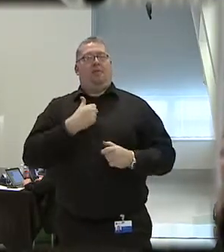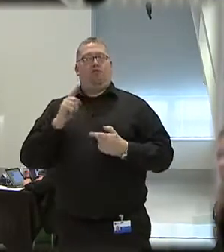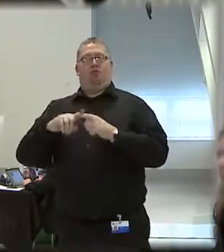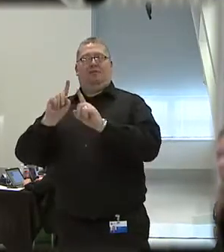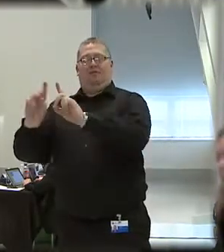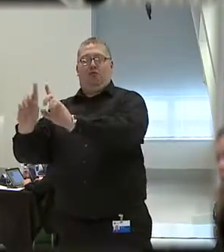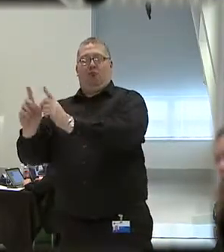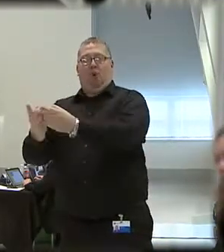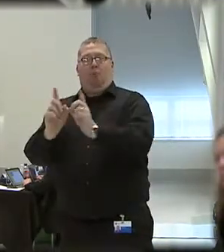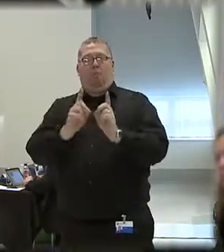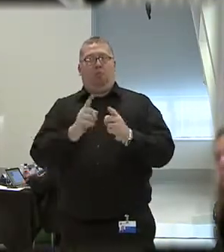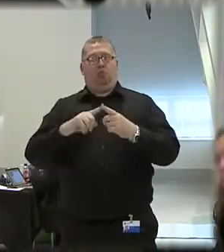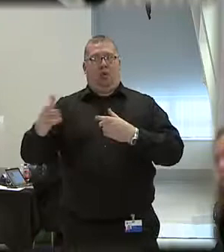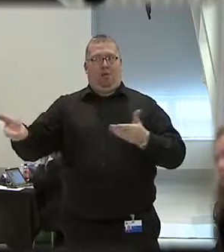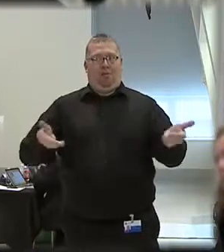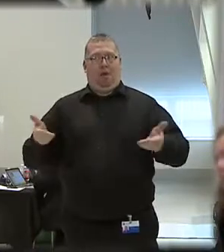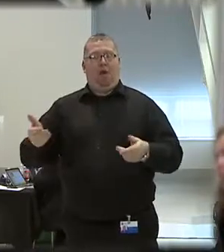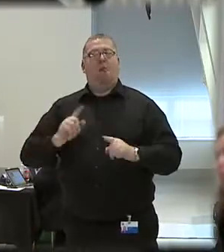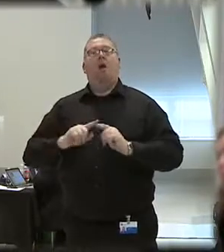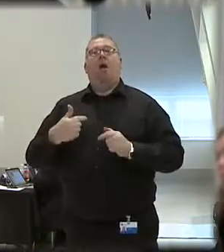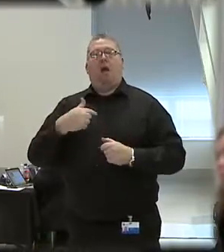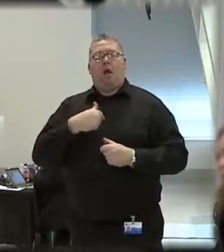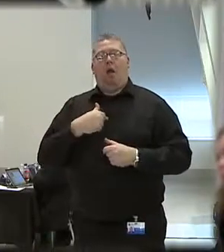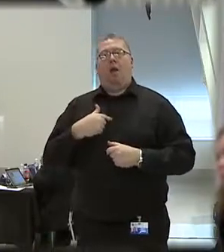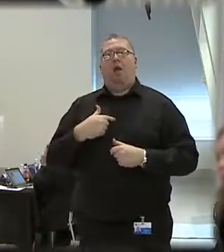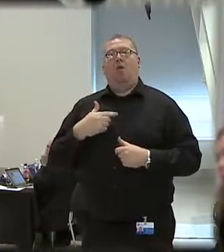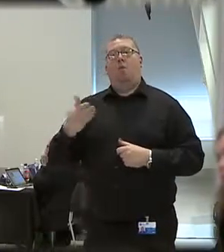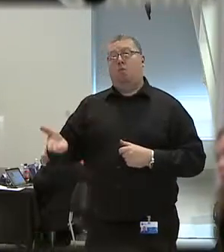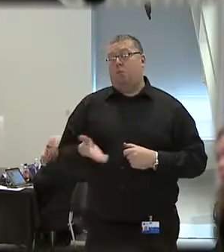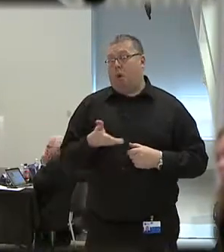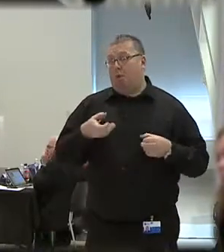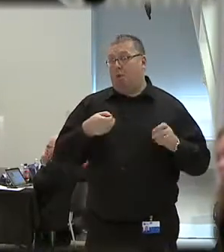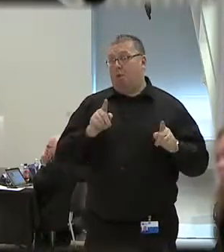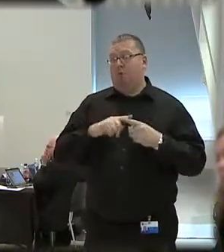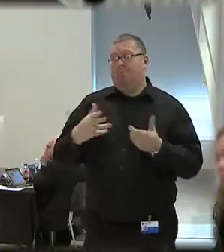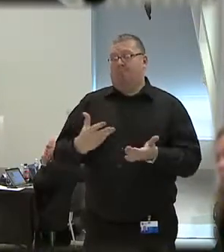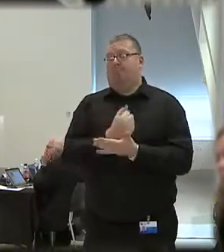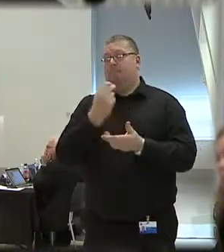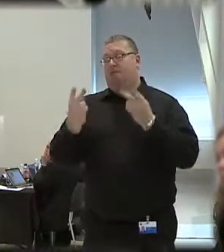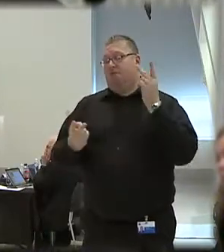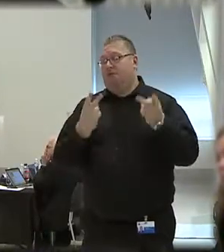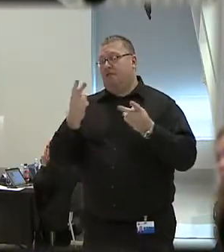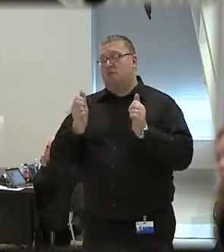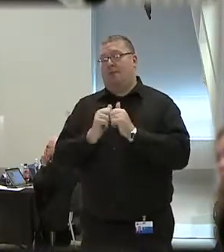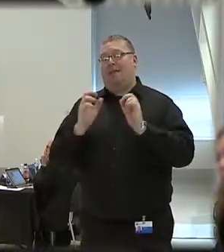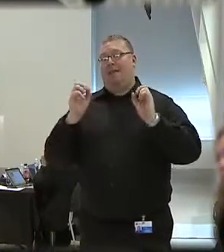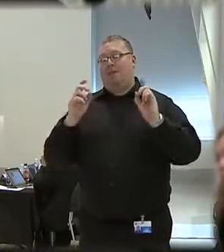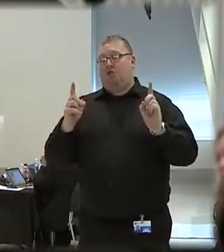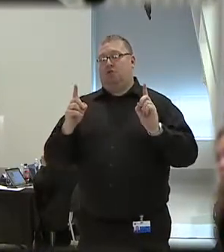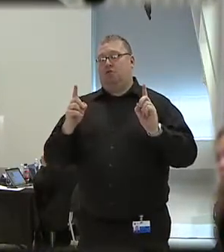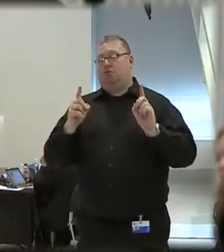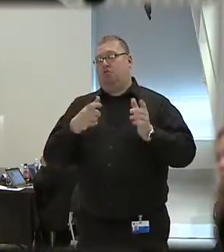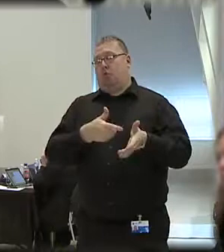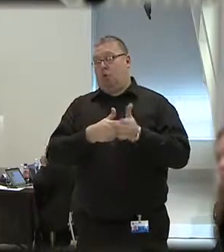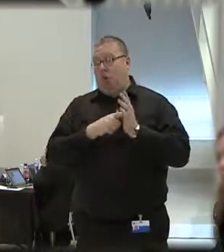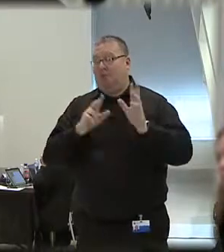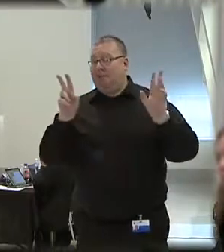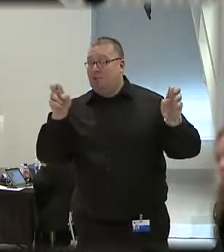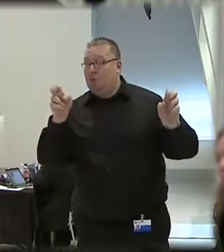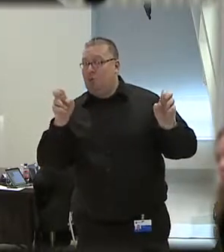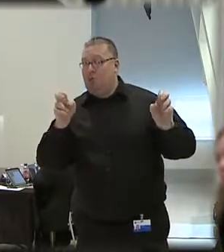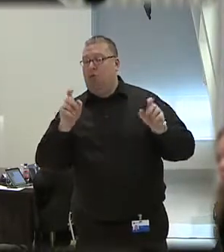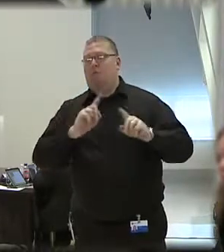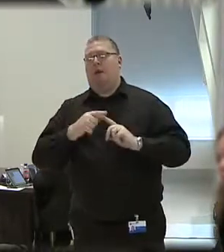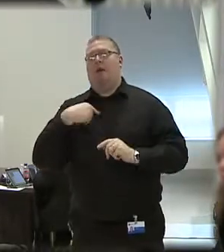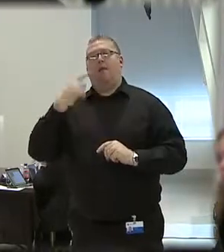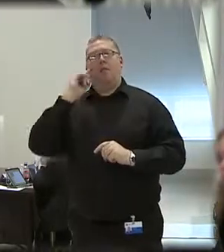I embrace the opportunity to visit in the future the education requirements, but I just think that we're missing